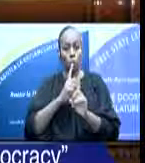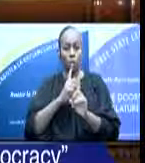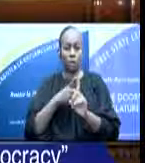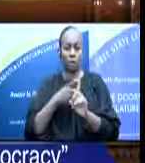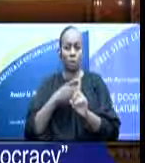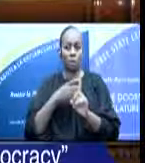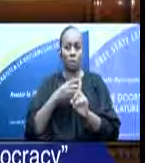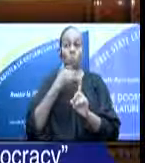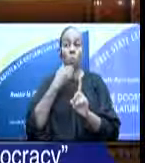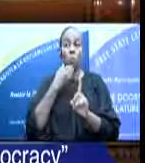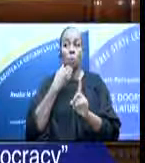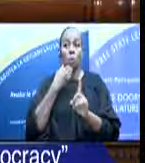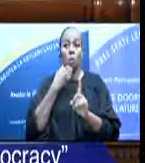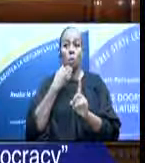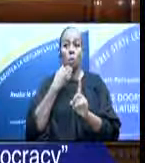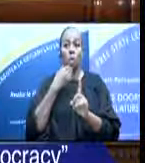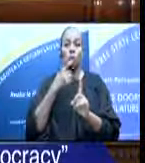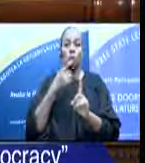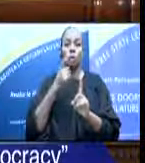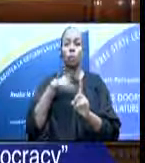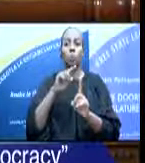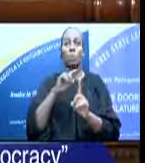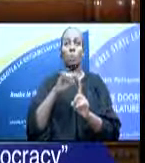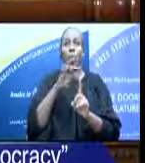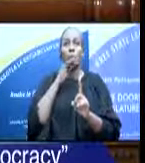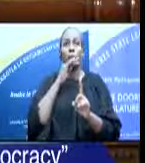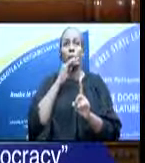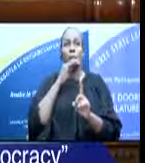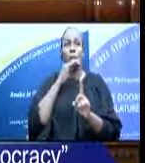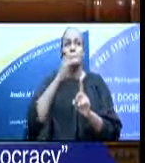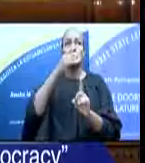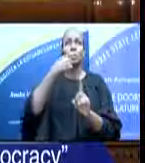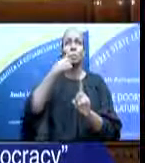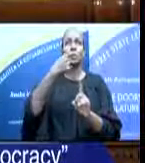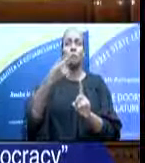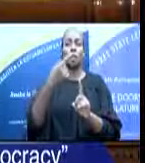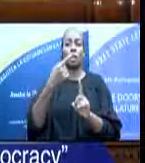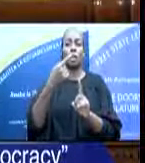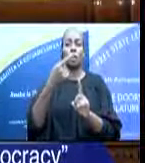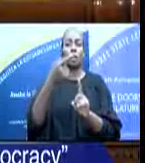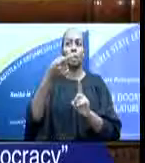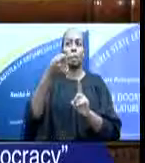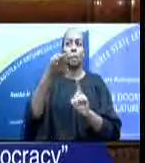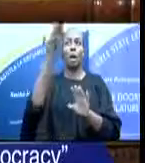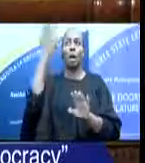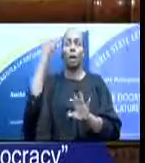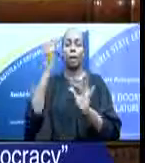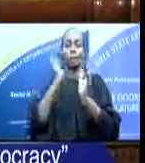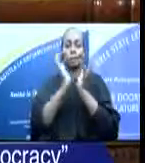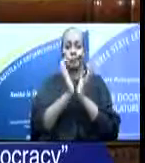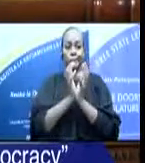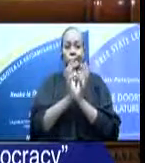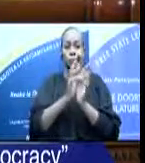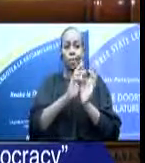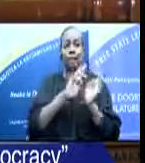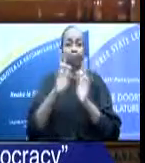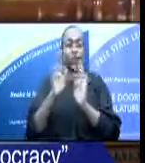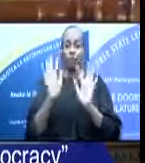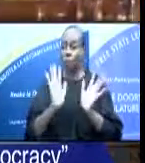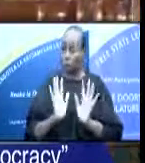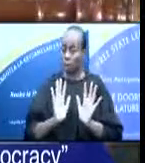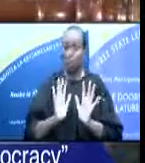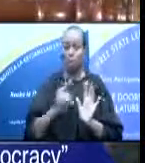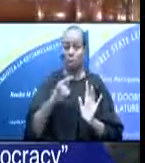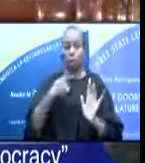on whoever said something. You cannot keep referring to the previous sittings that maybe you